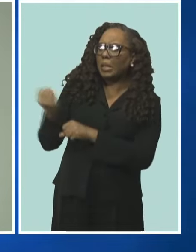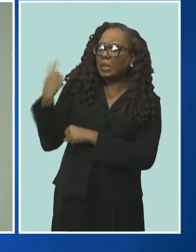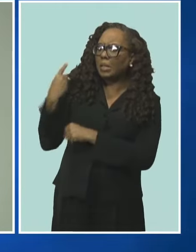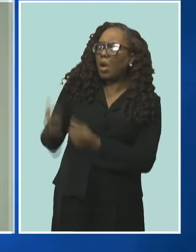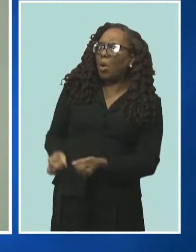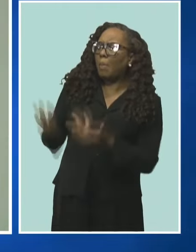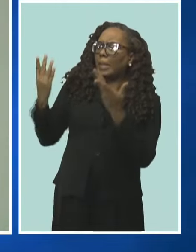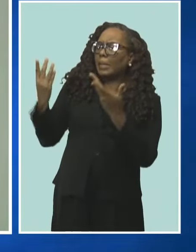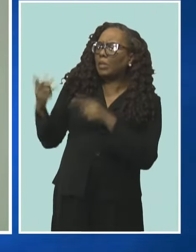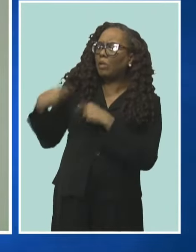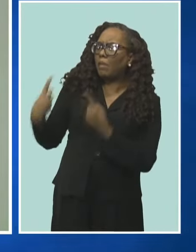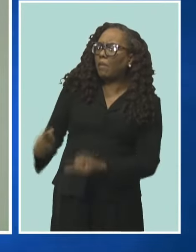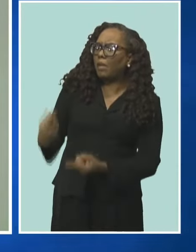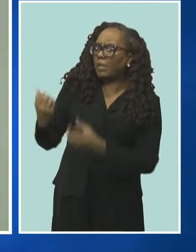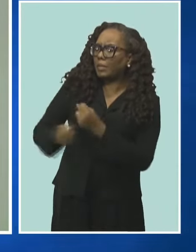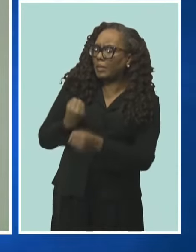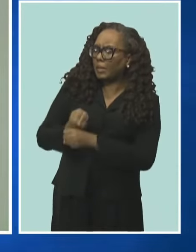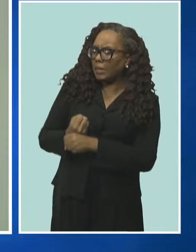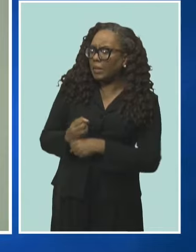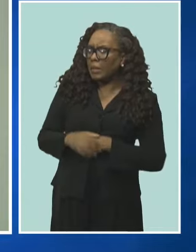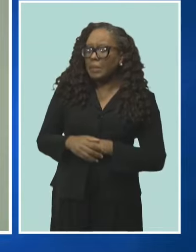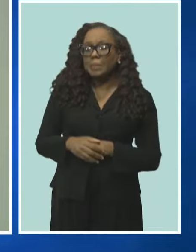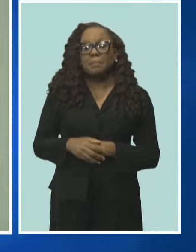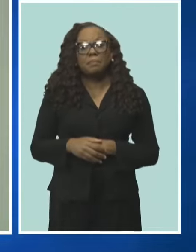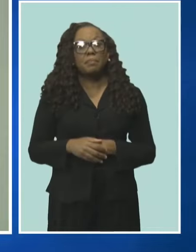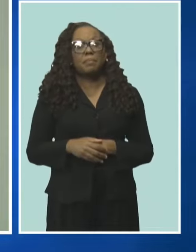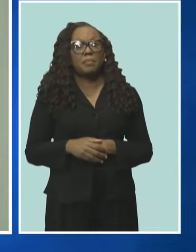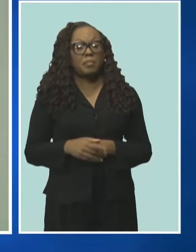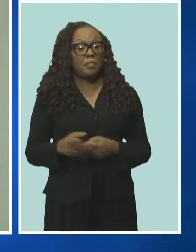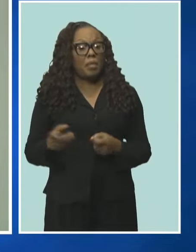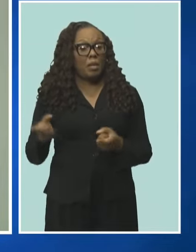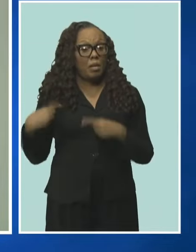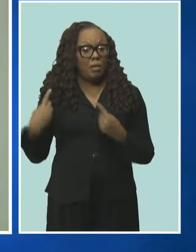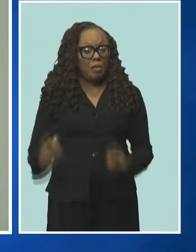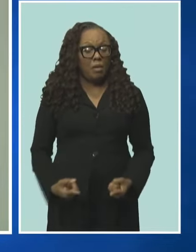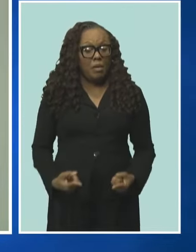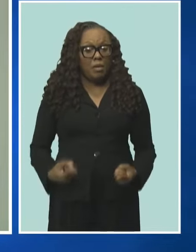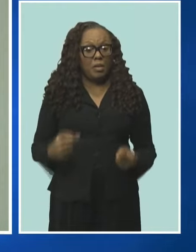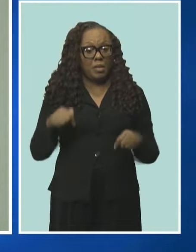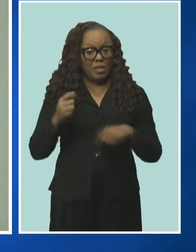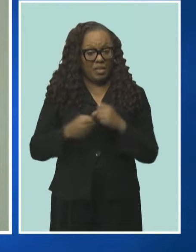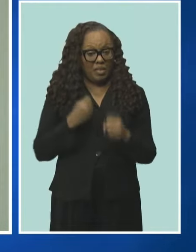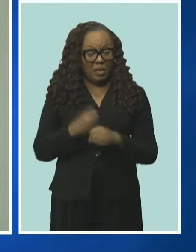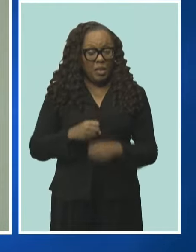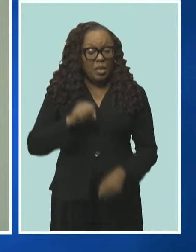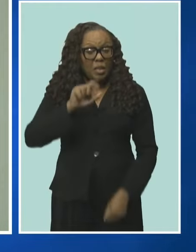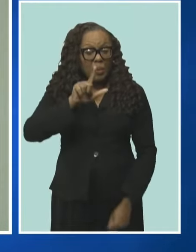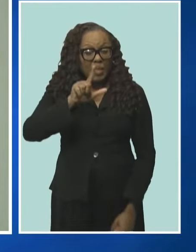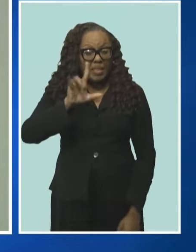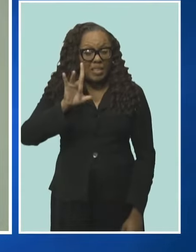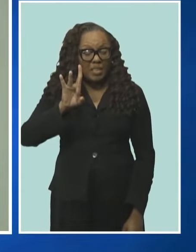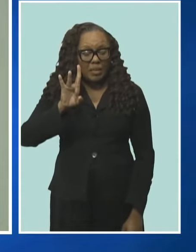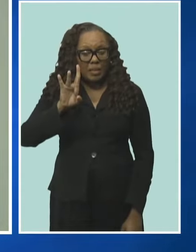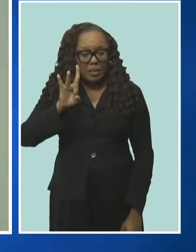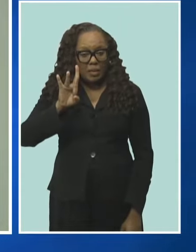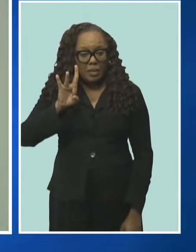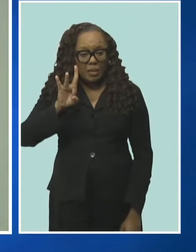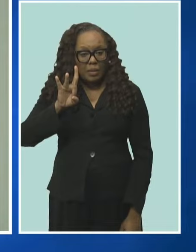2023. Okay, already for the year, we have had 28 calls for fires, and this is compared